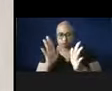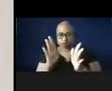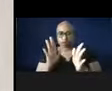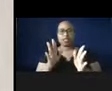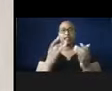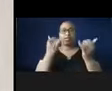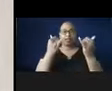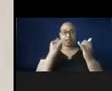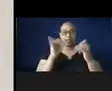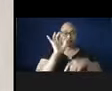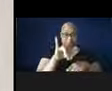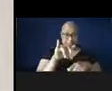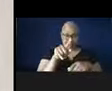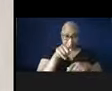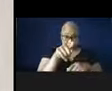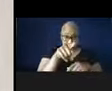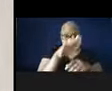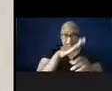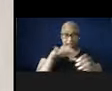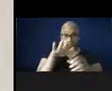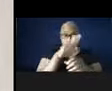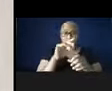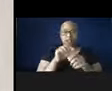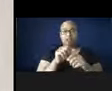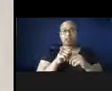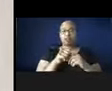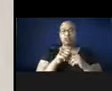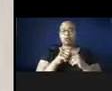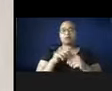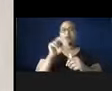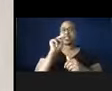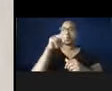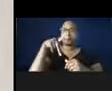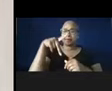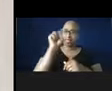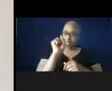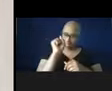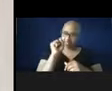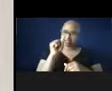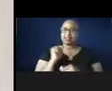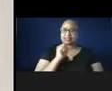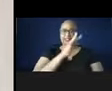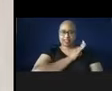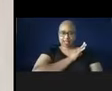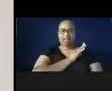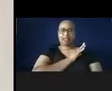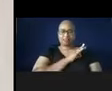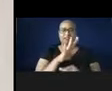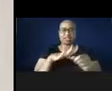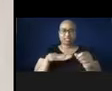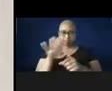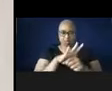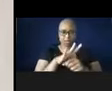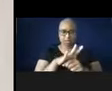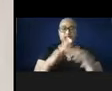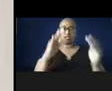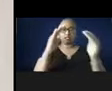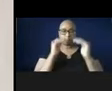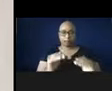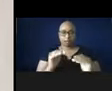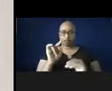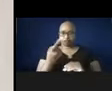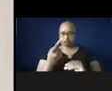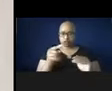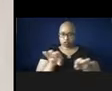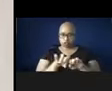here served as NPS staff space. I'm gonna go back a slide to the first floor.